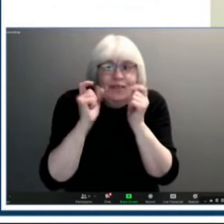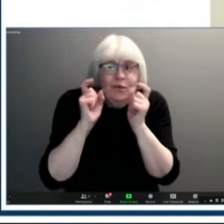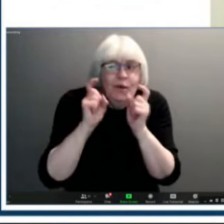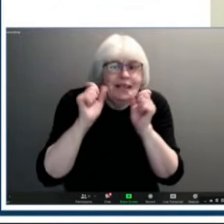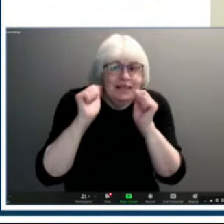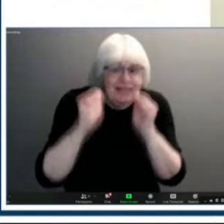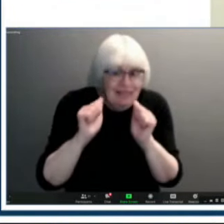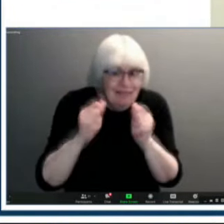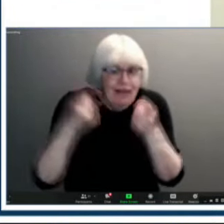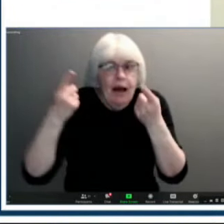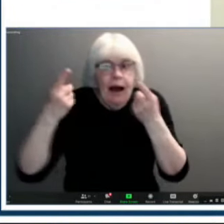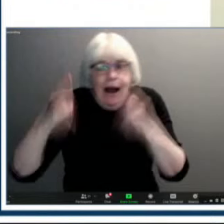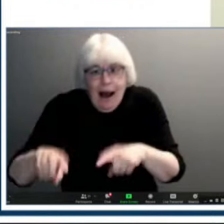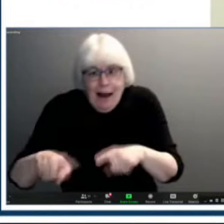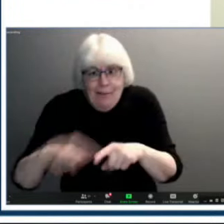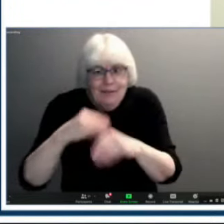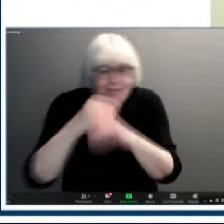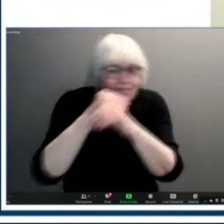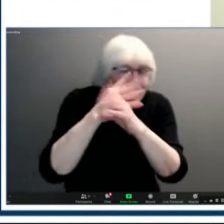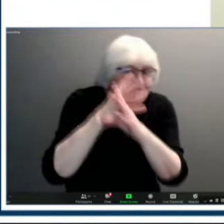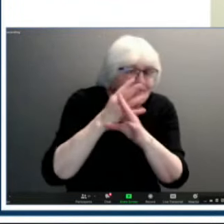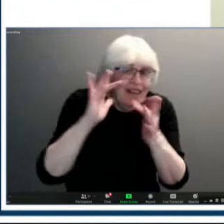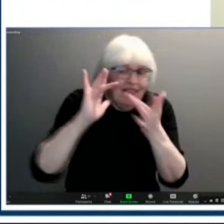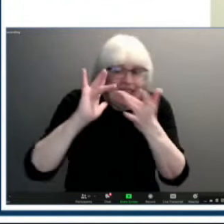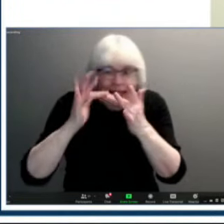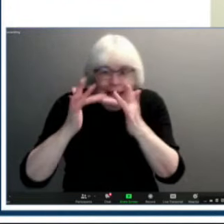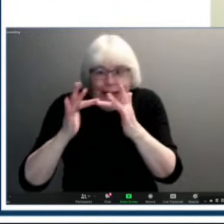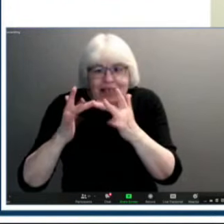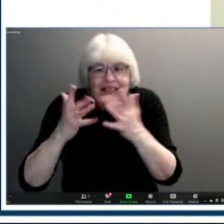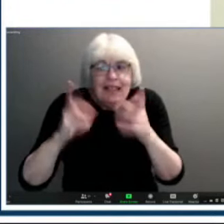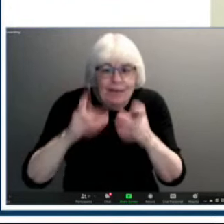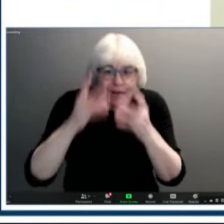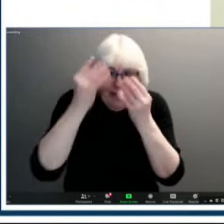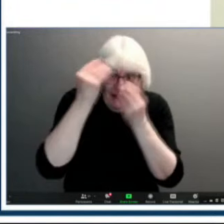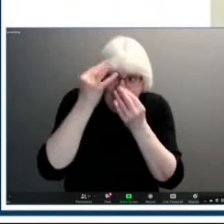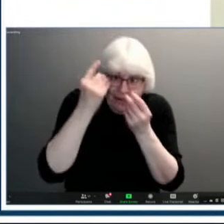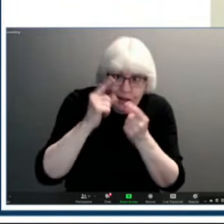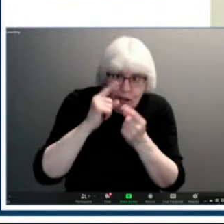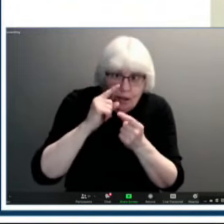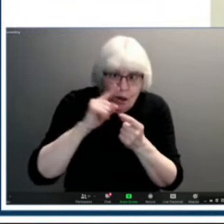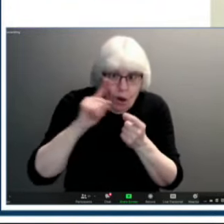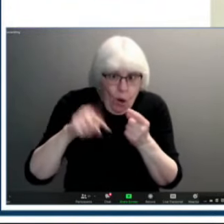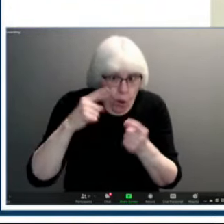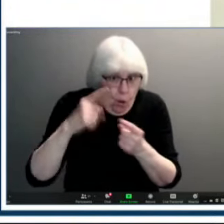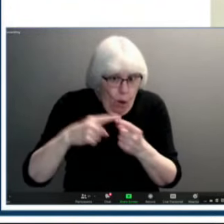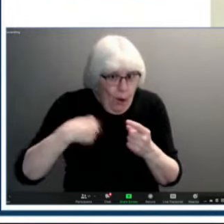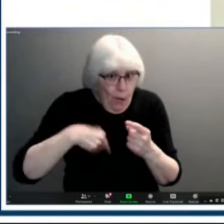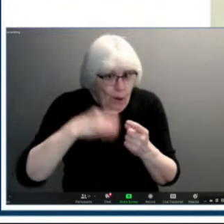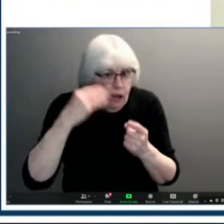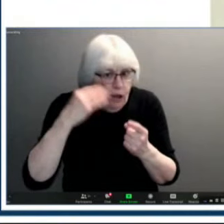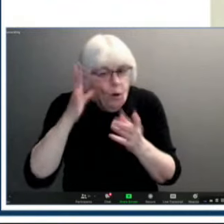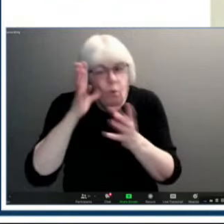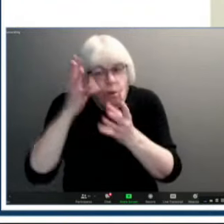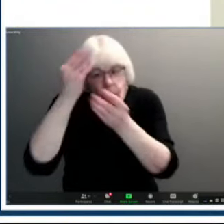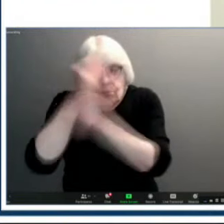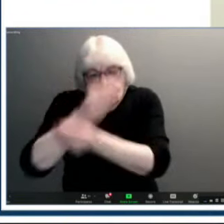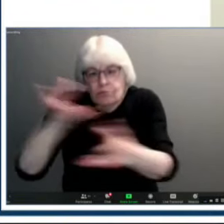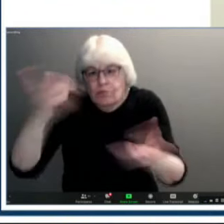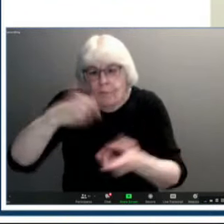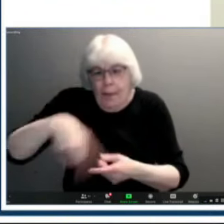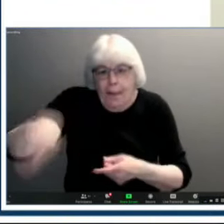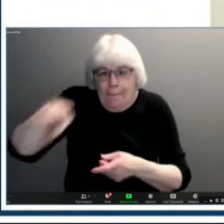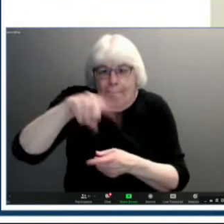the answer to your question of how soon is as soon as we can, and as soon as that decision is made. So we need to see how we put restrictions